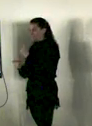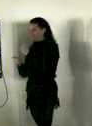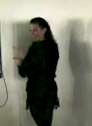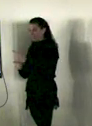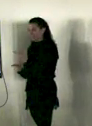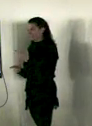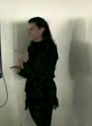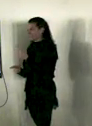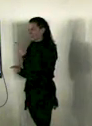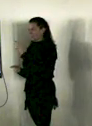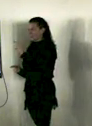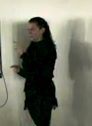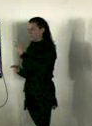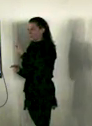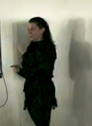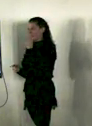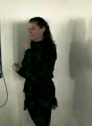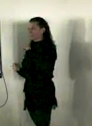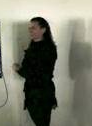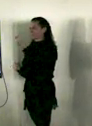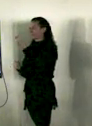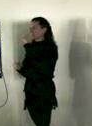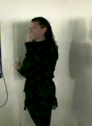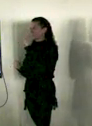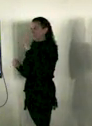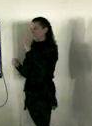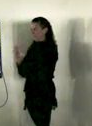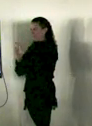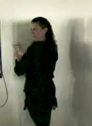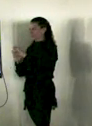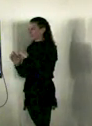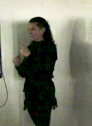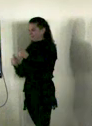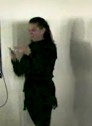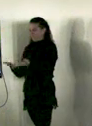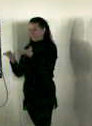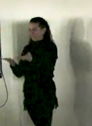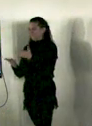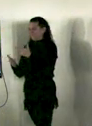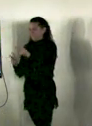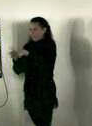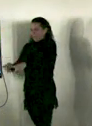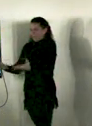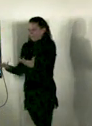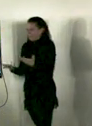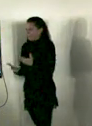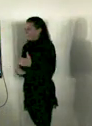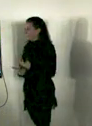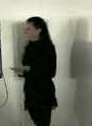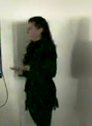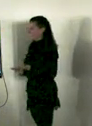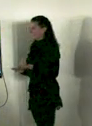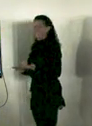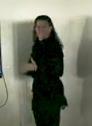Kobe Bryant doesn't count as a black character. He's an actual person. You don't count him.